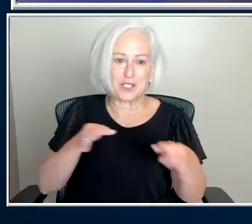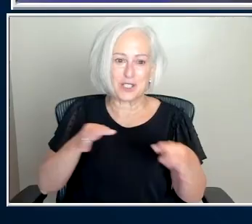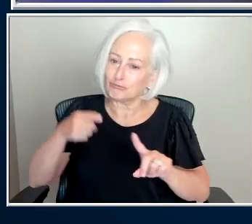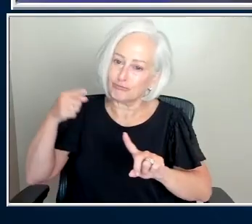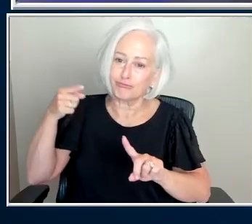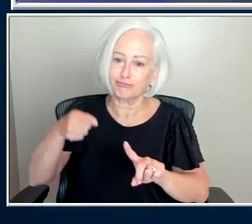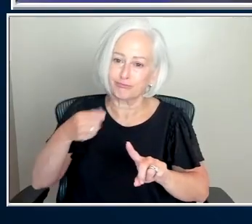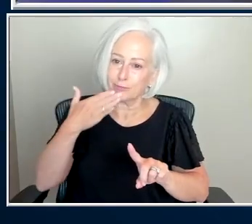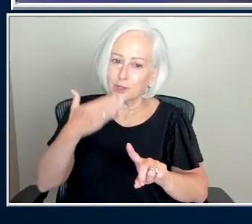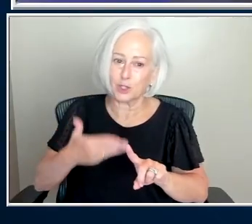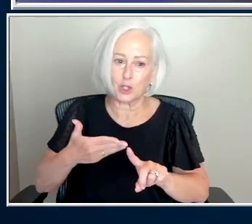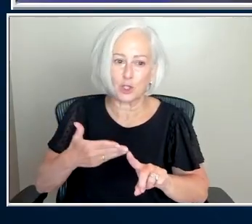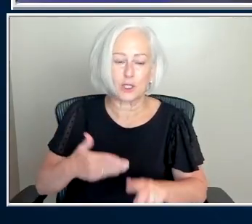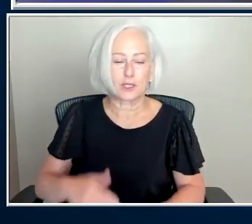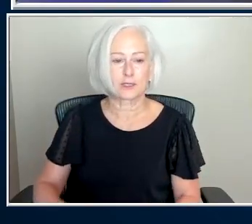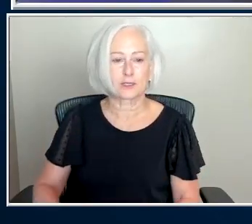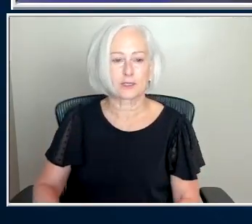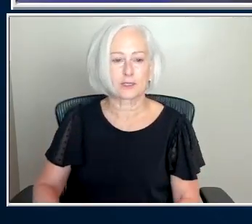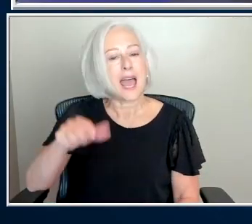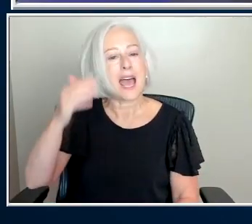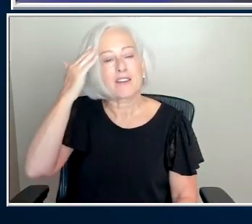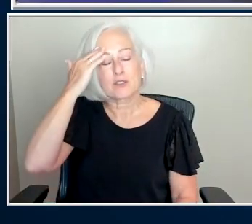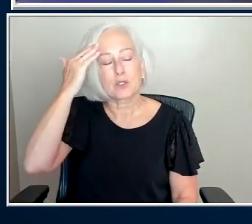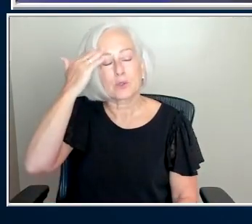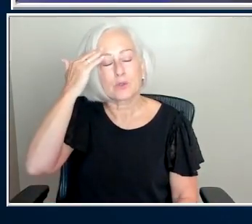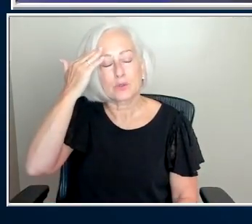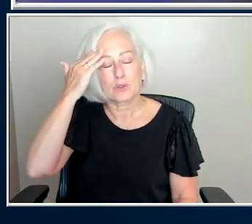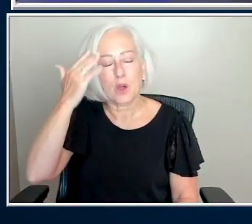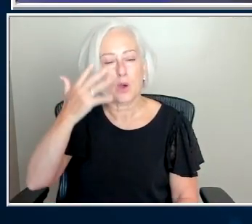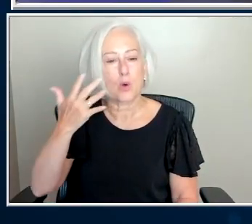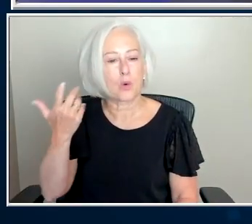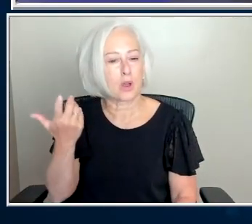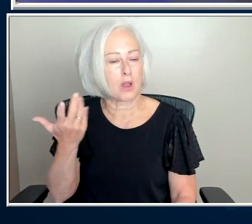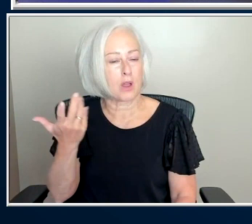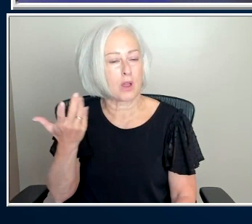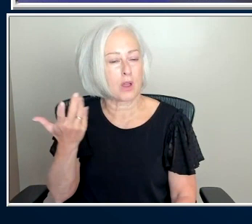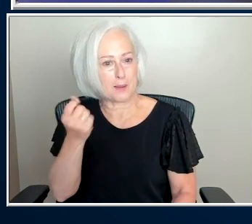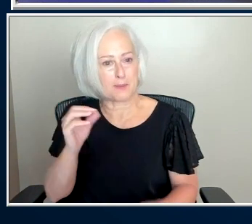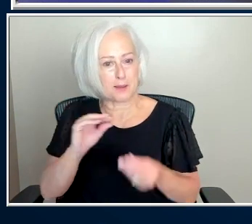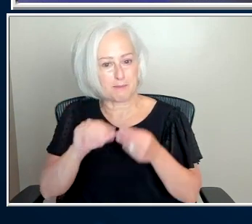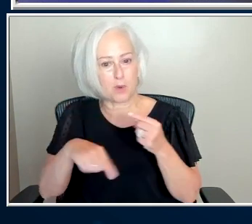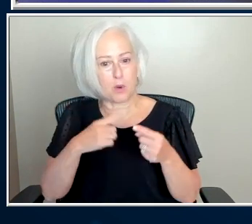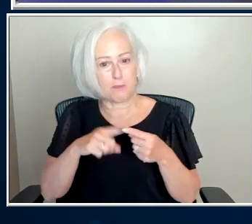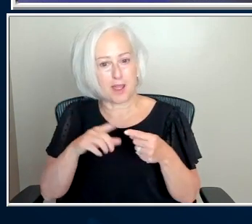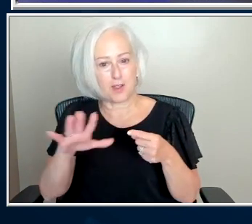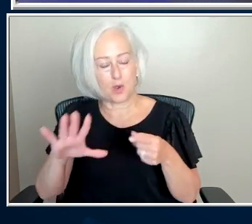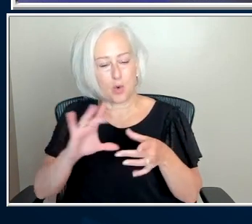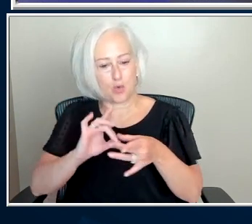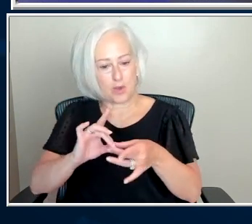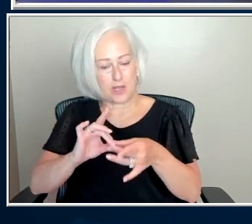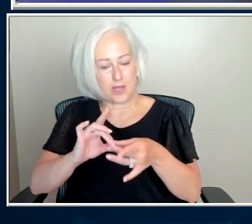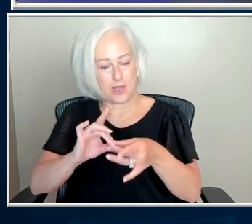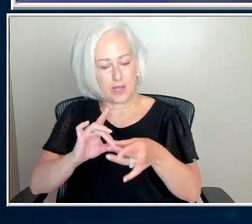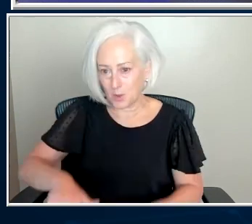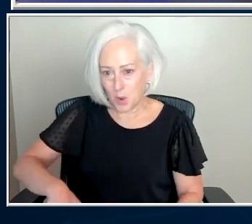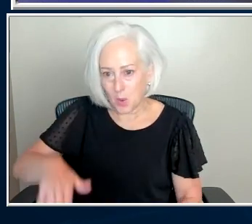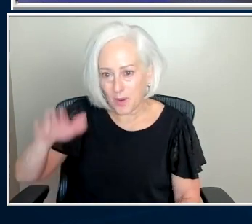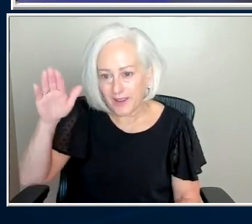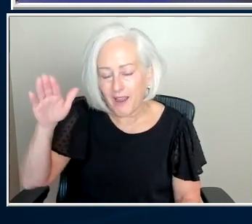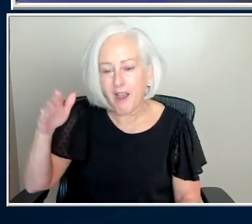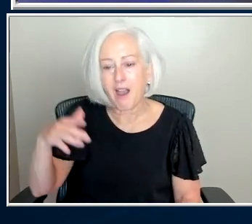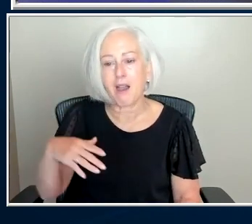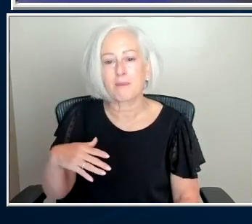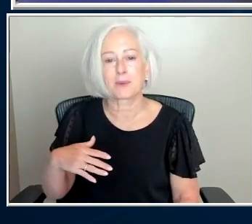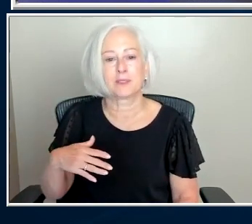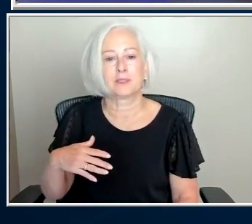So Greg, I have to know, we want to know a little bit more about your relationship growing up and into manhood